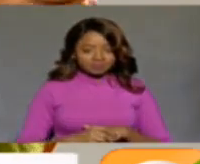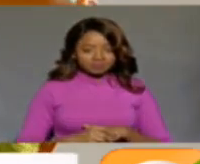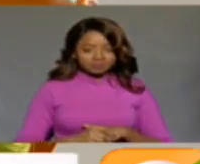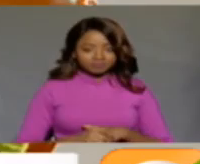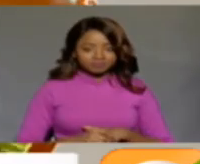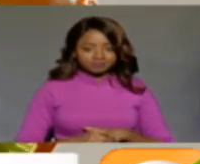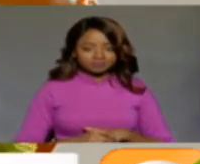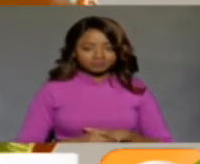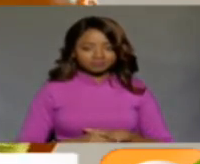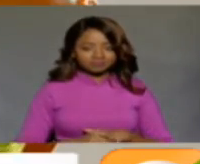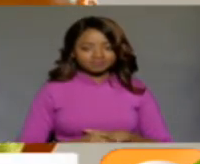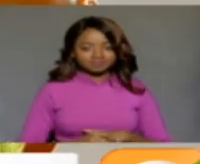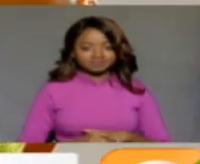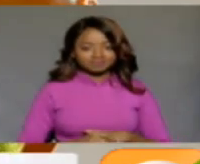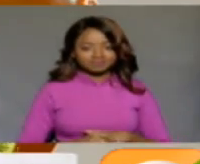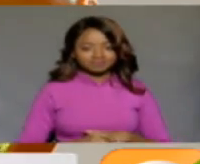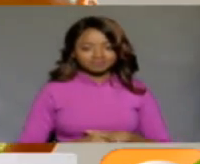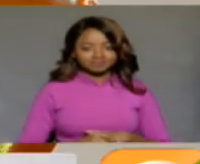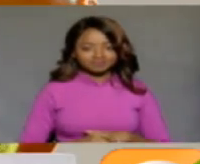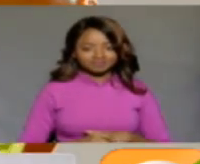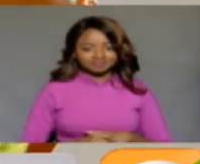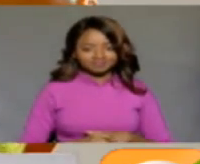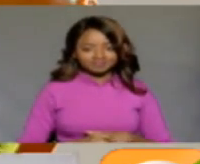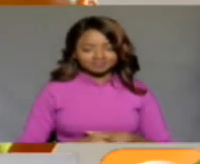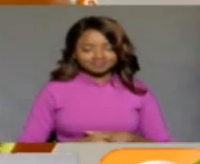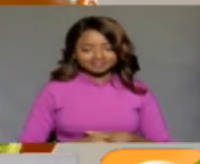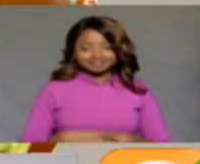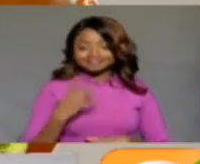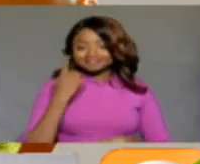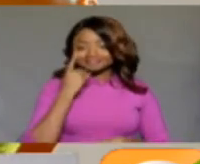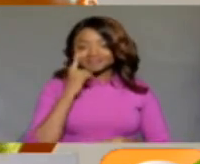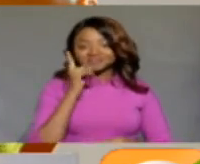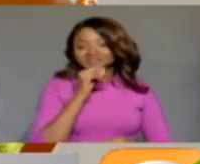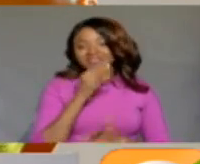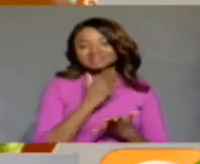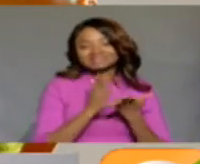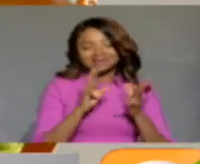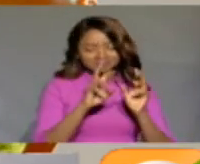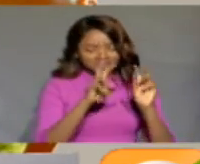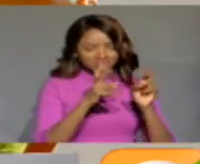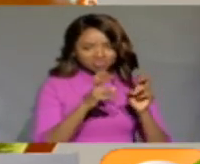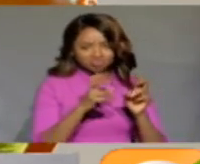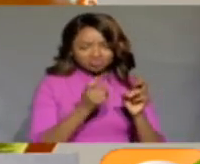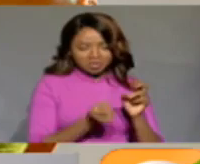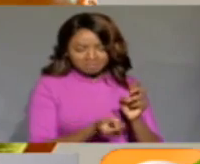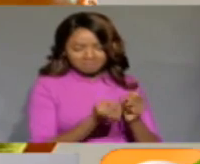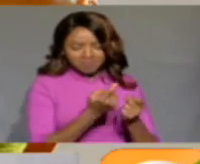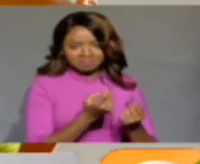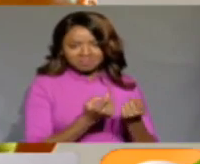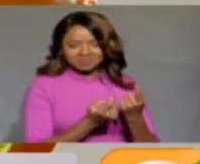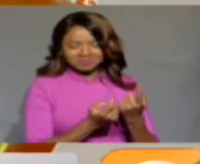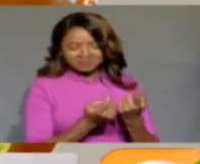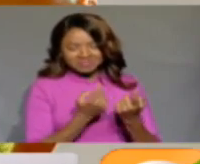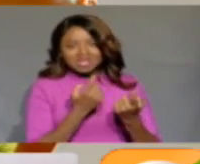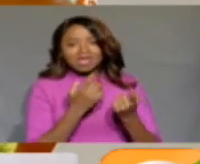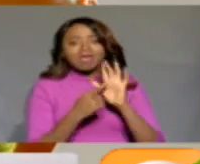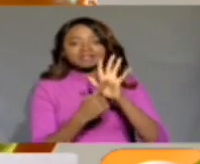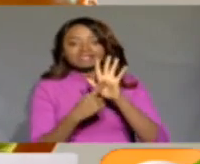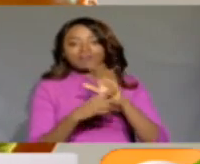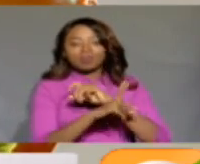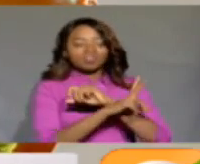among some of the things that we do is that we have mischaracterized some of the issues we do. Okay. Like you get